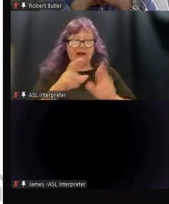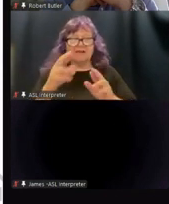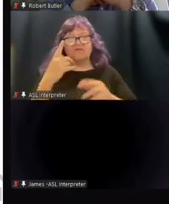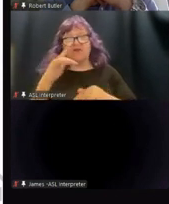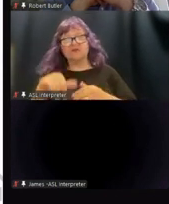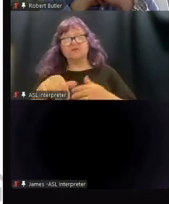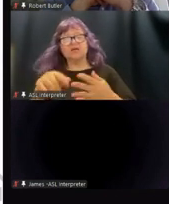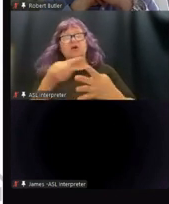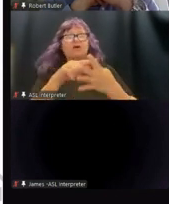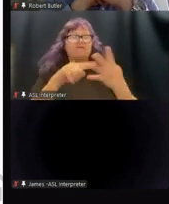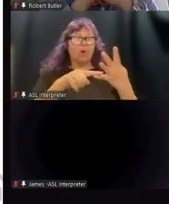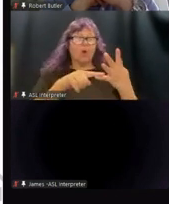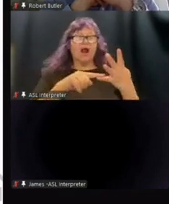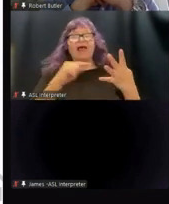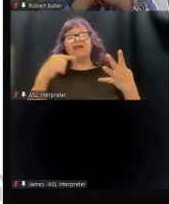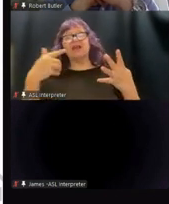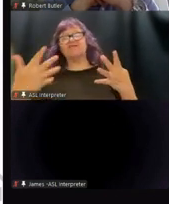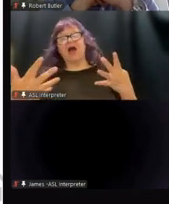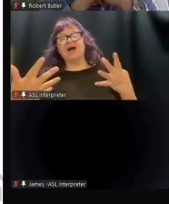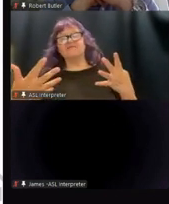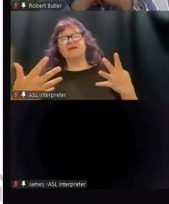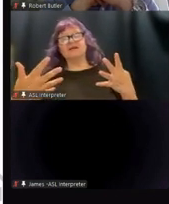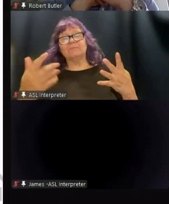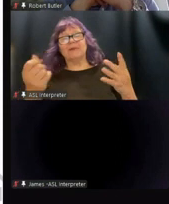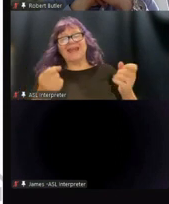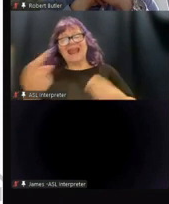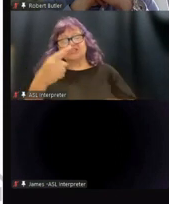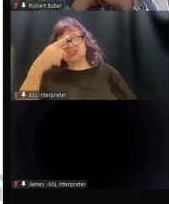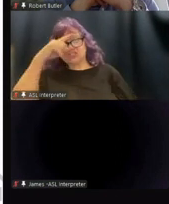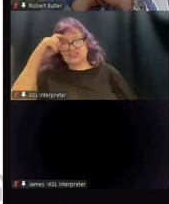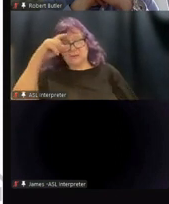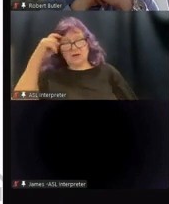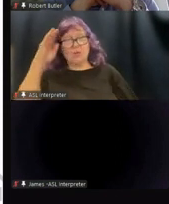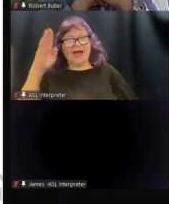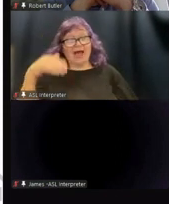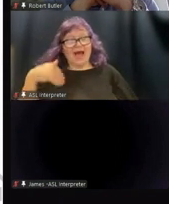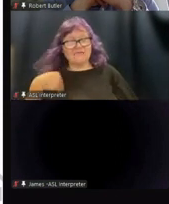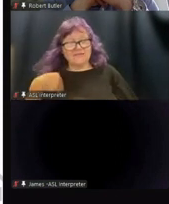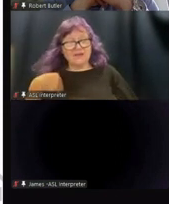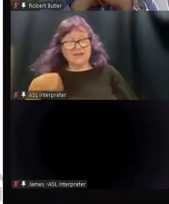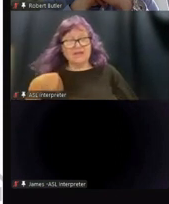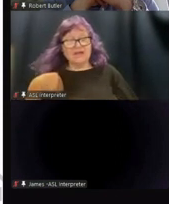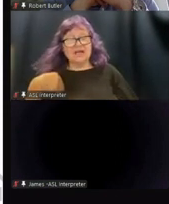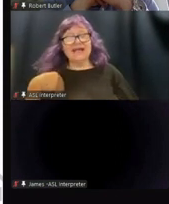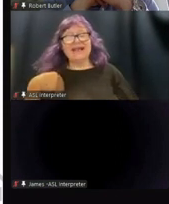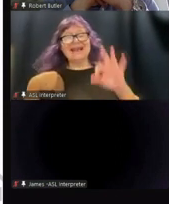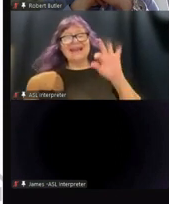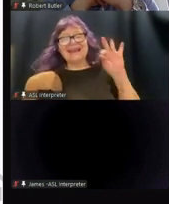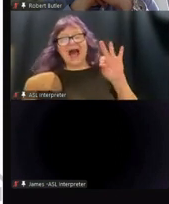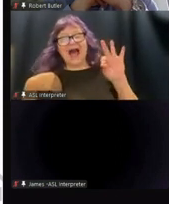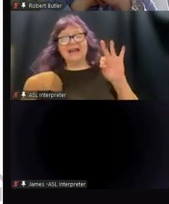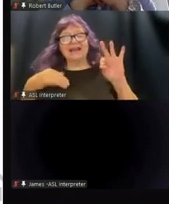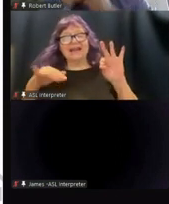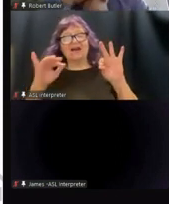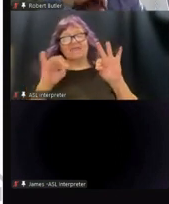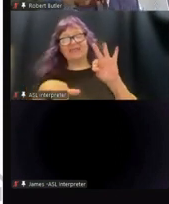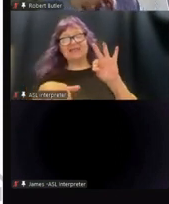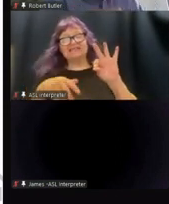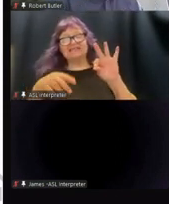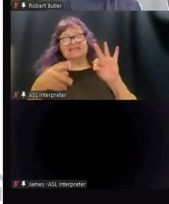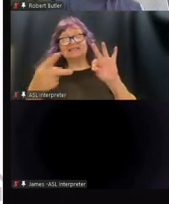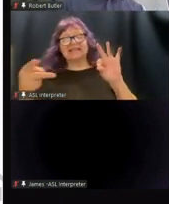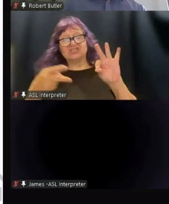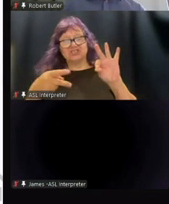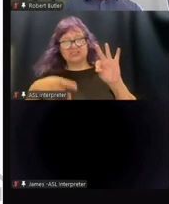by next summer, we will have 9 of these freestanding